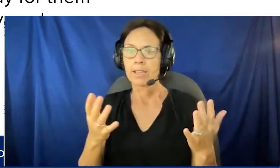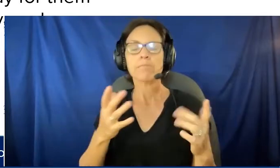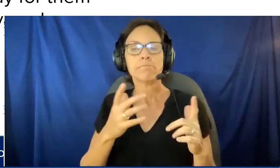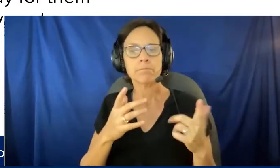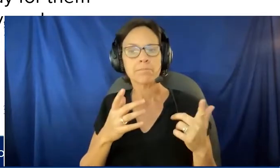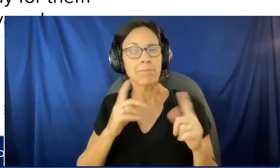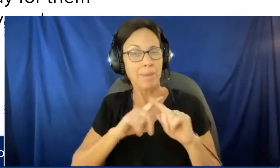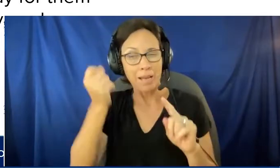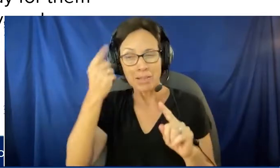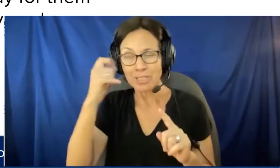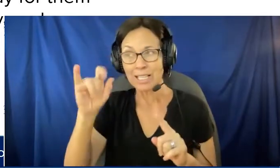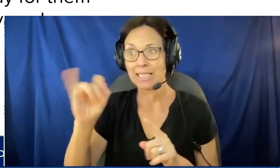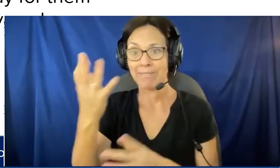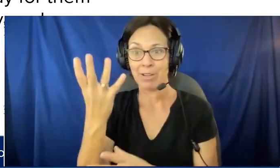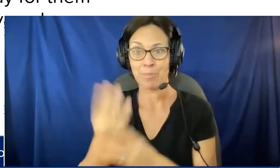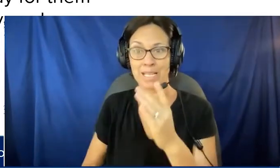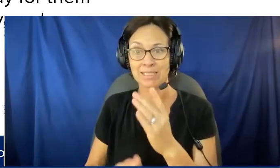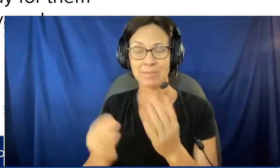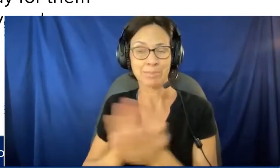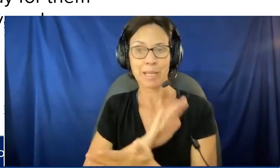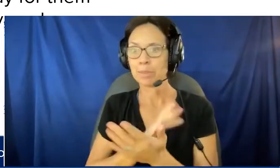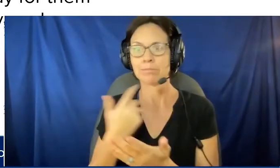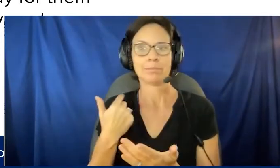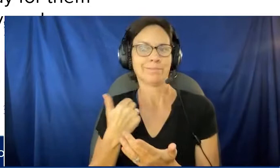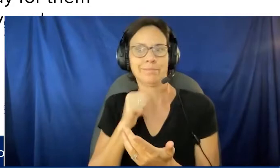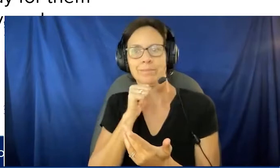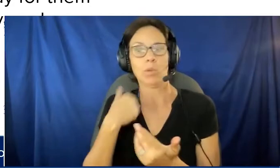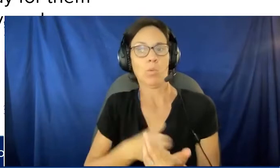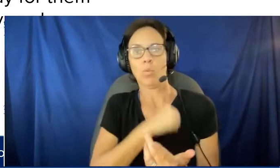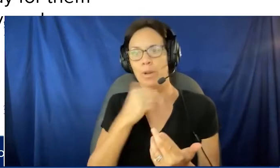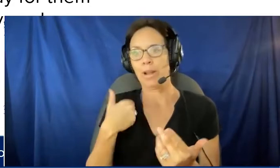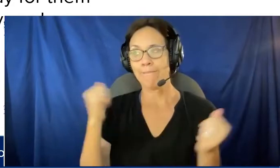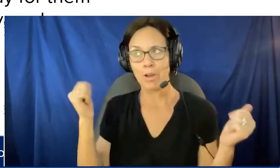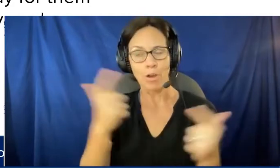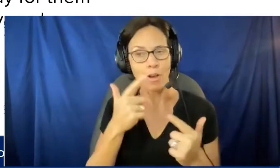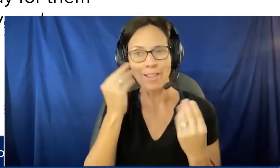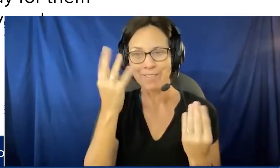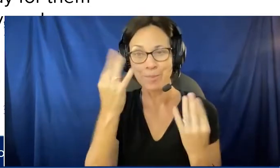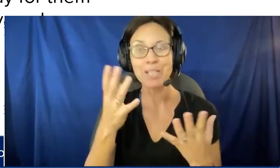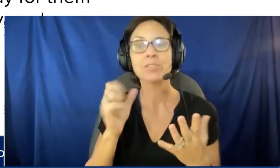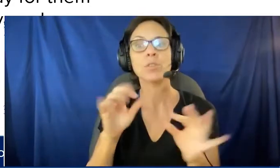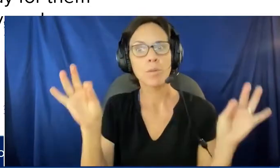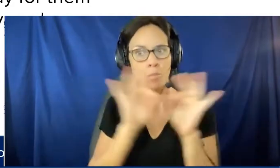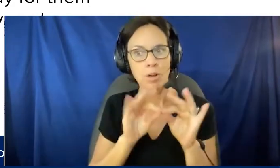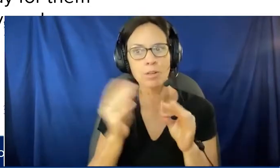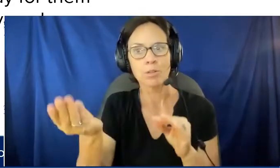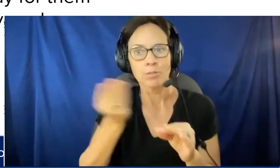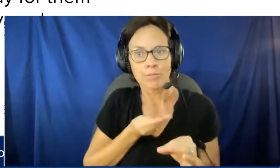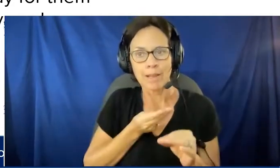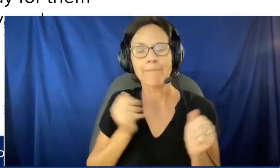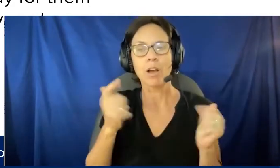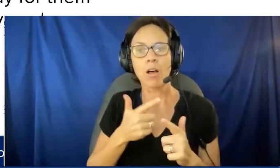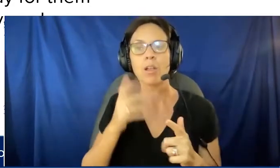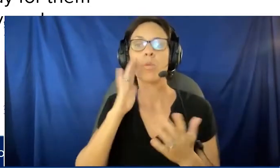we need to make that decision. We're going to use medical and psychological